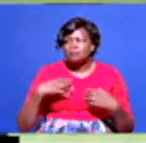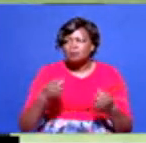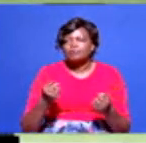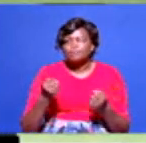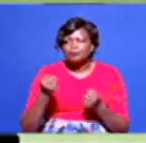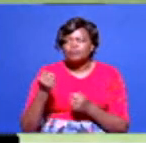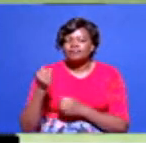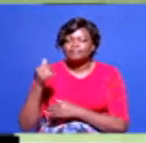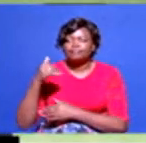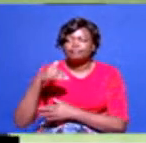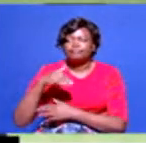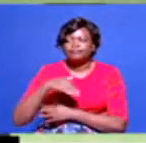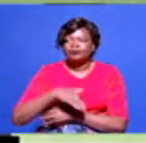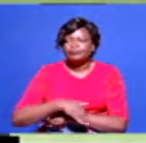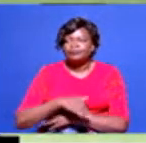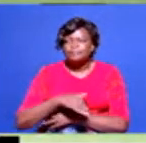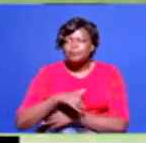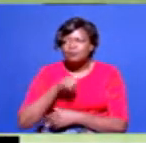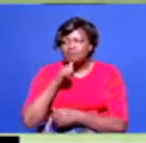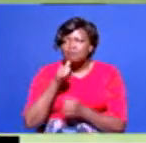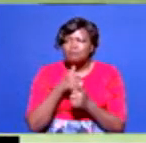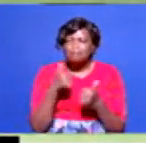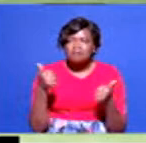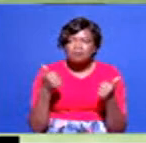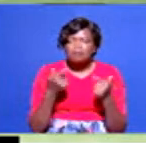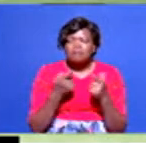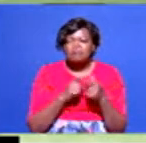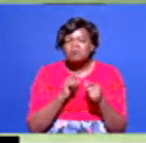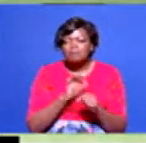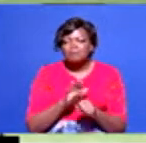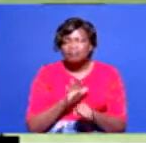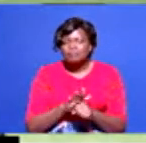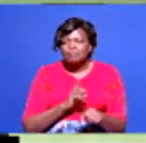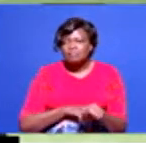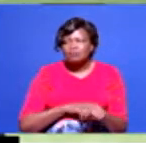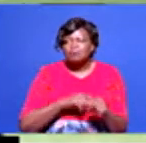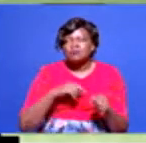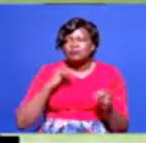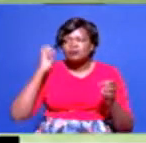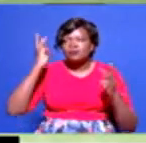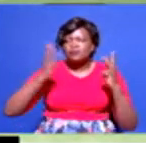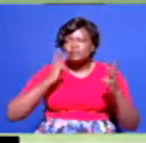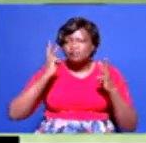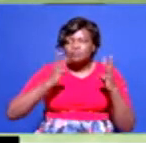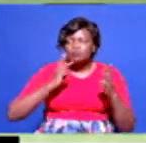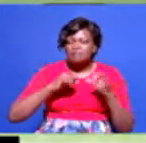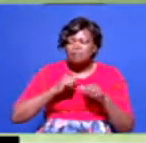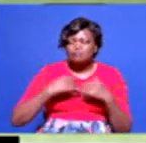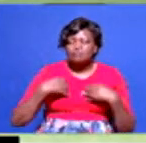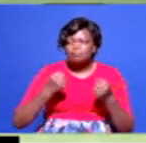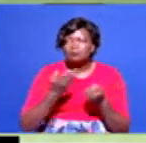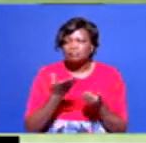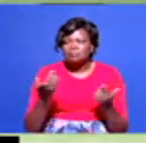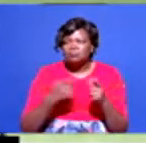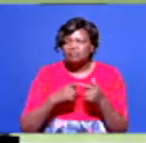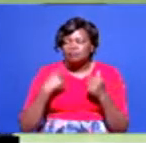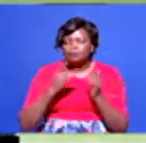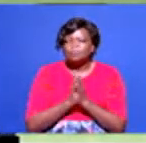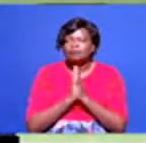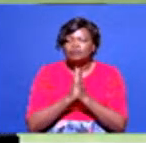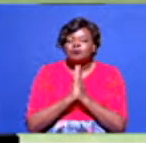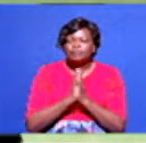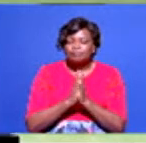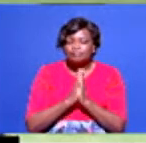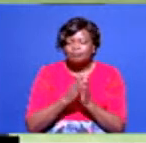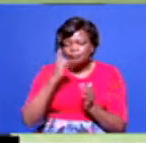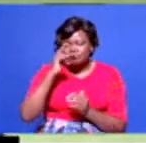not well. And so even many times we were worried about his health, and we always prayed for him,